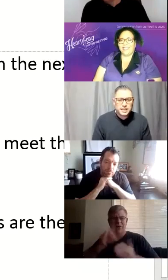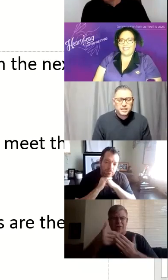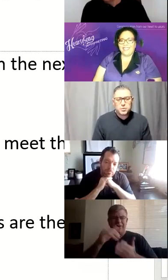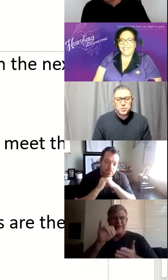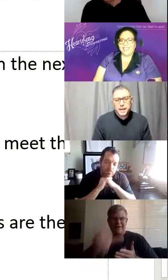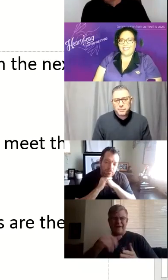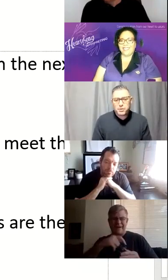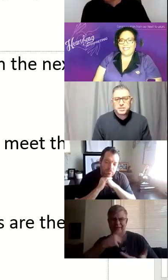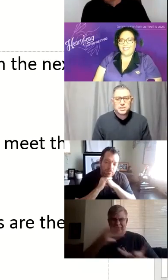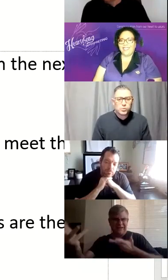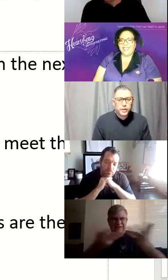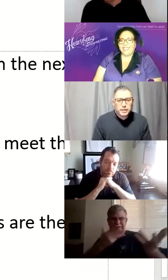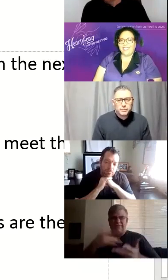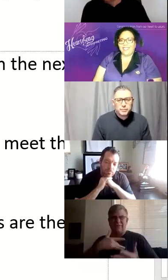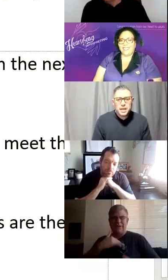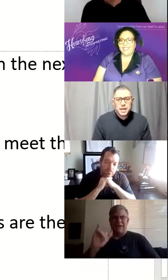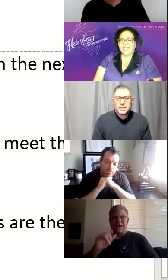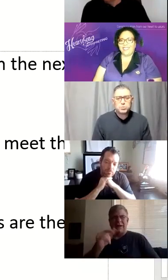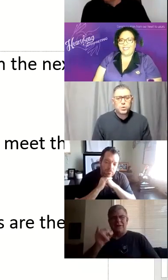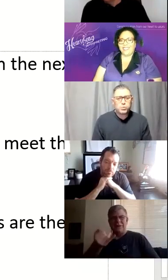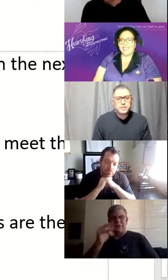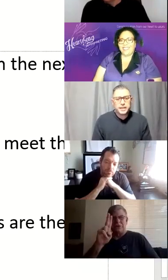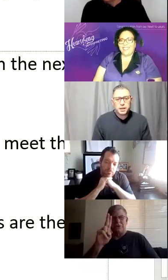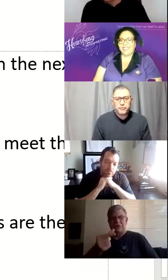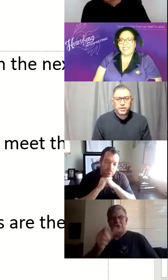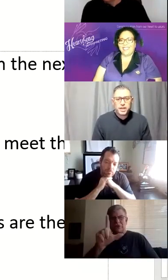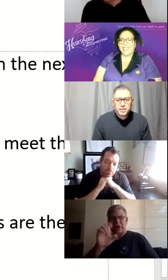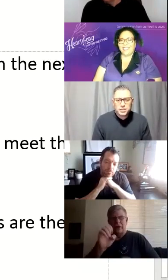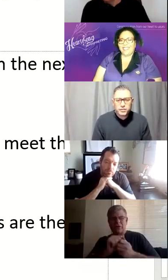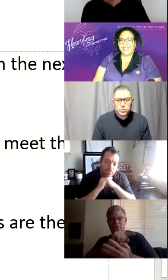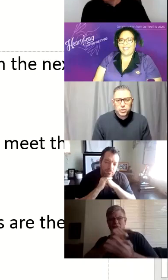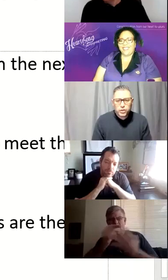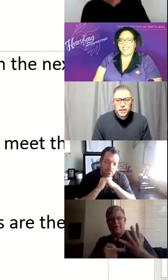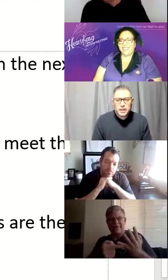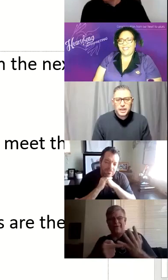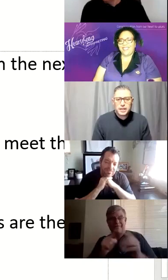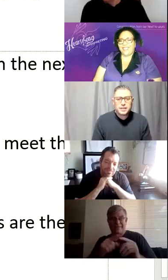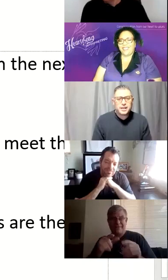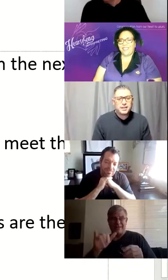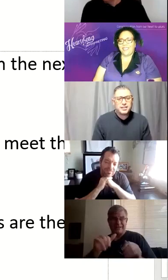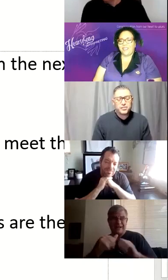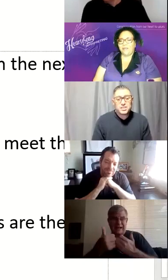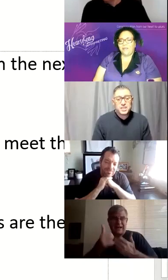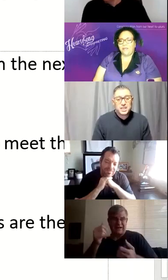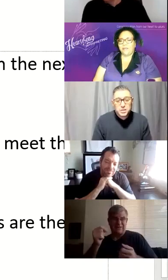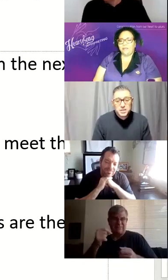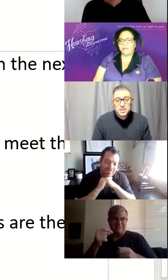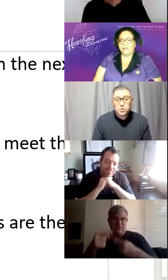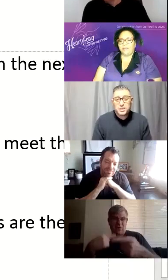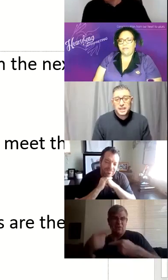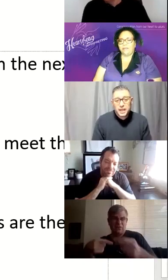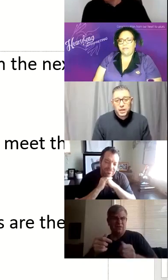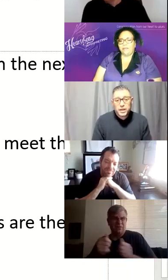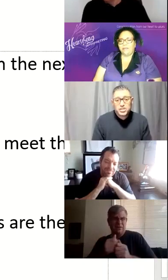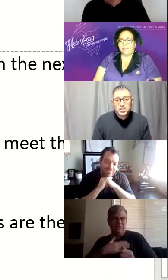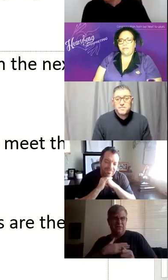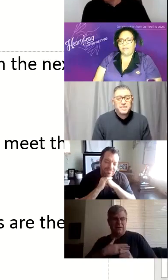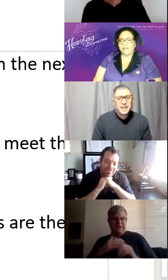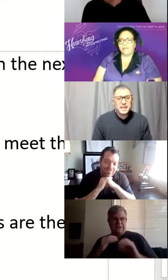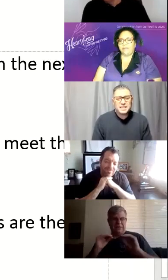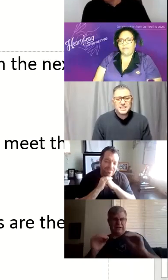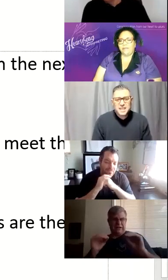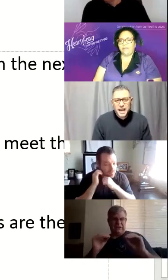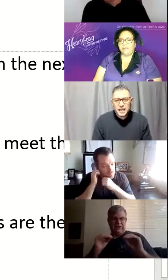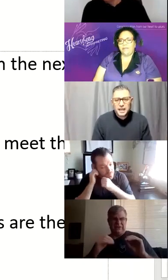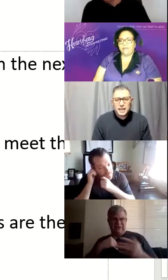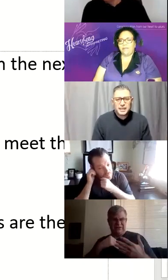need you on Blackboard, this is the curriculum, this is what we're setting up for individual learning, as far as the linguistics go and the language